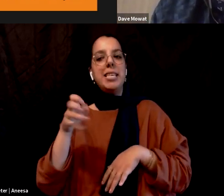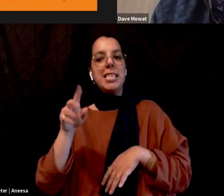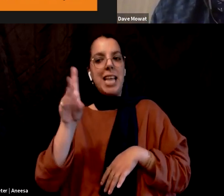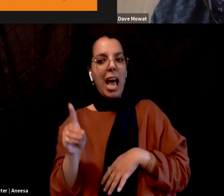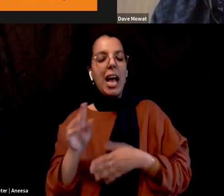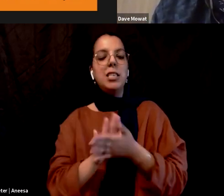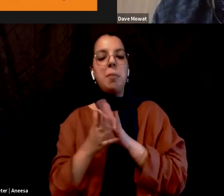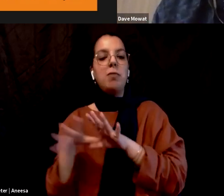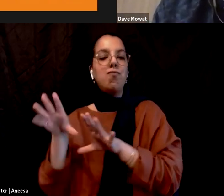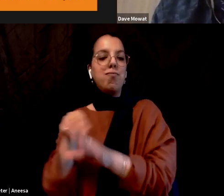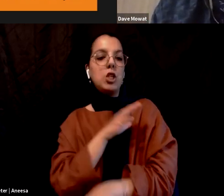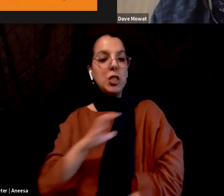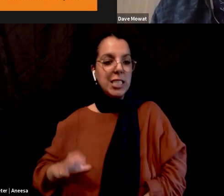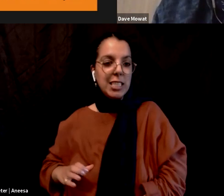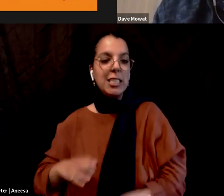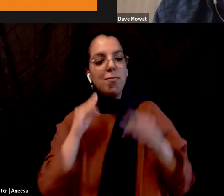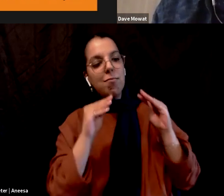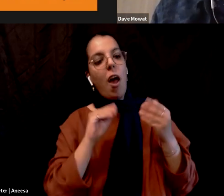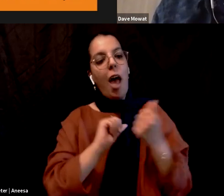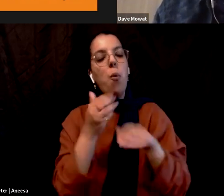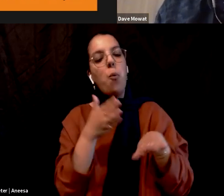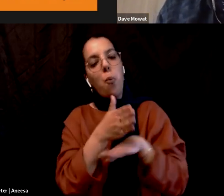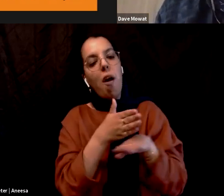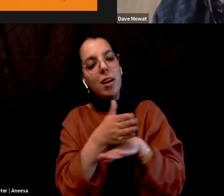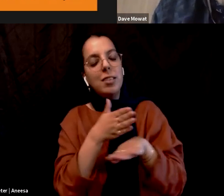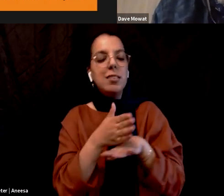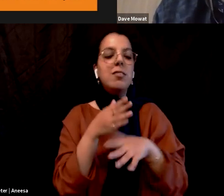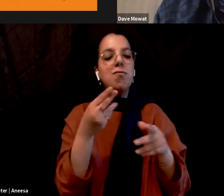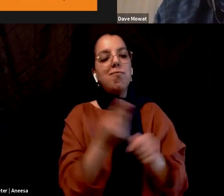and were taught carpentry and farming,